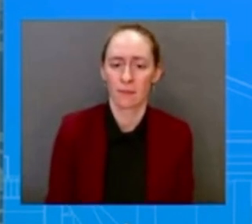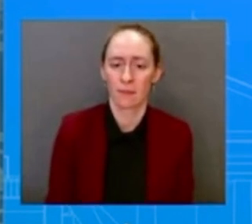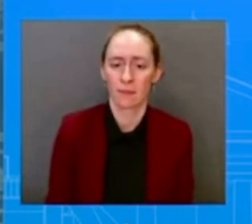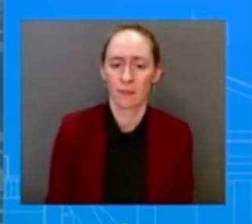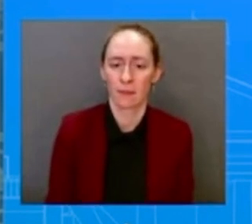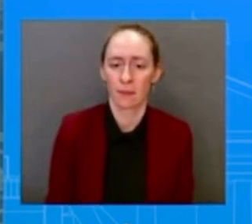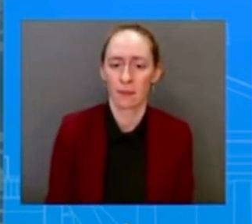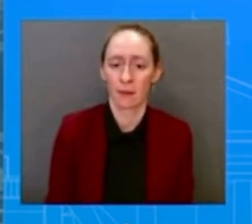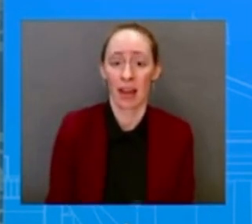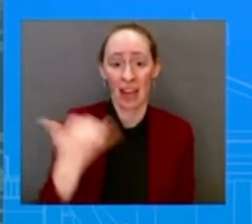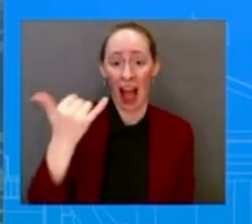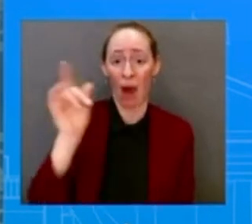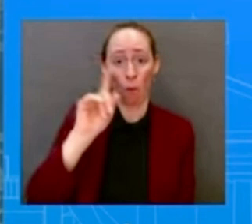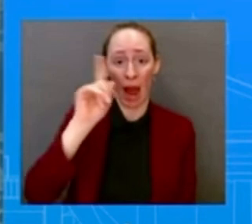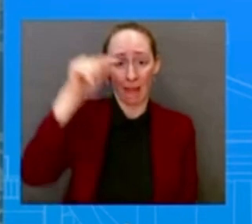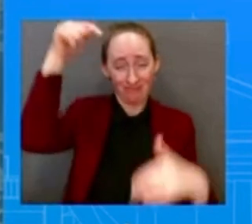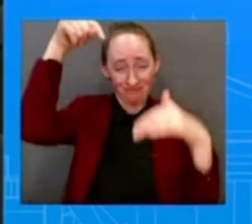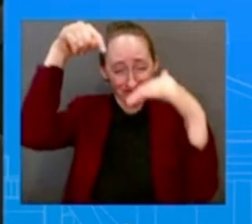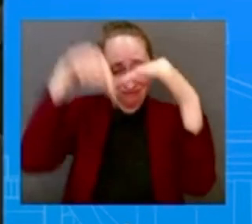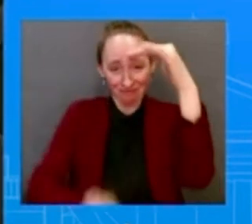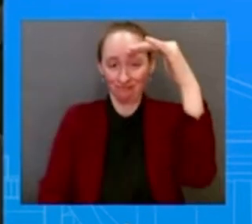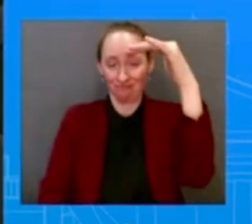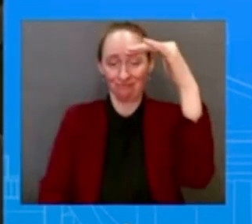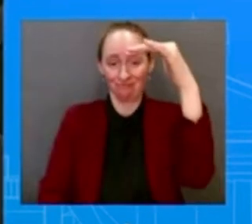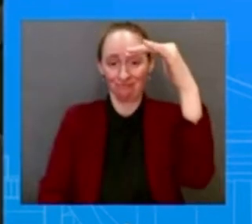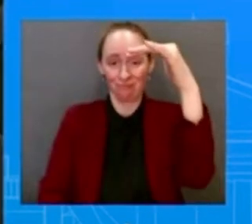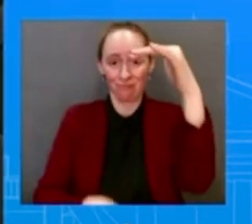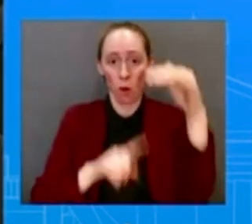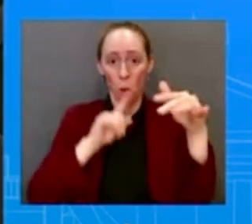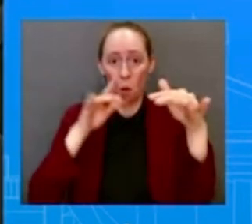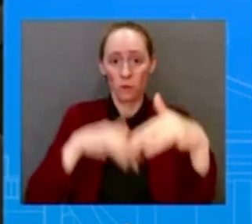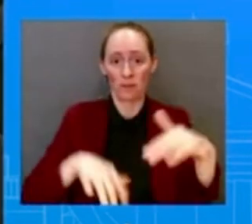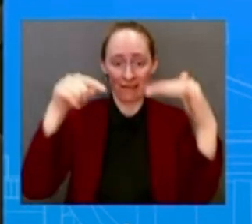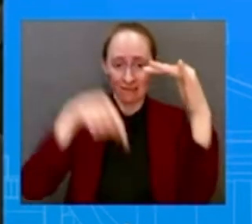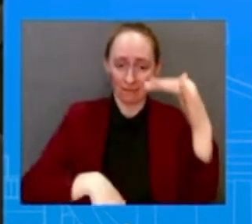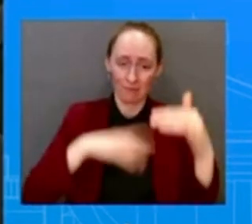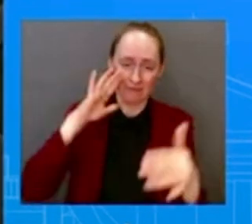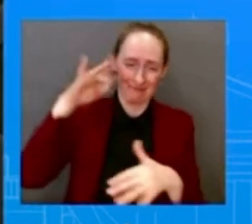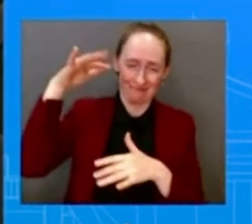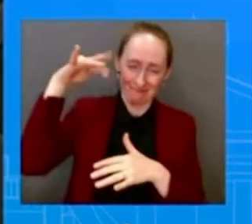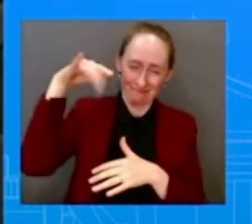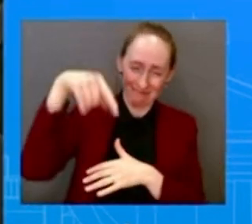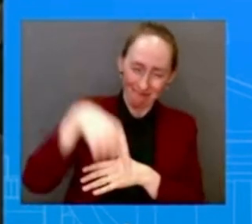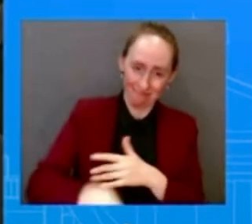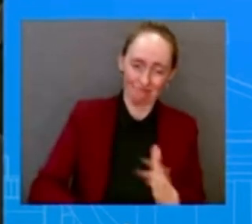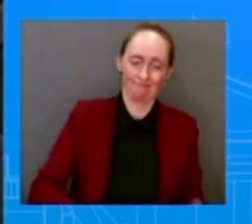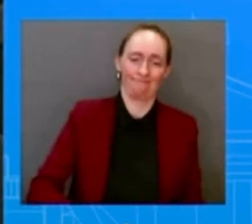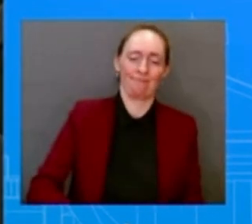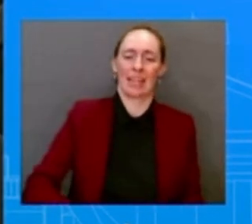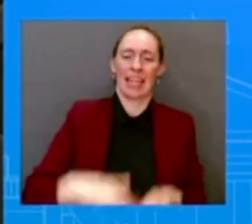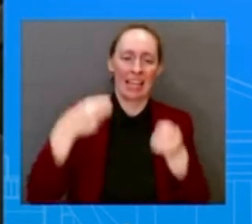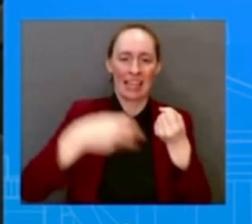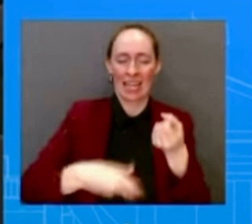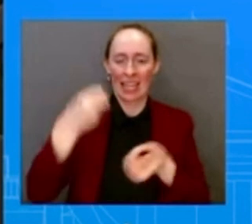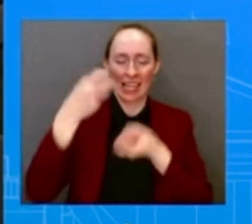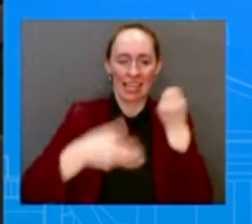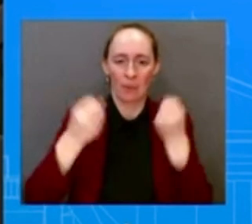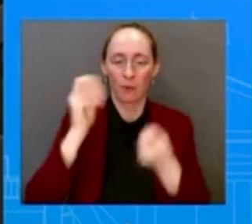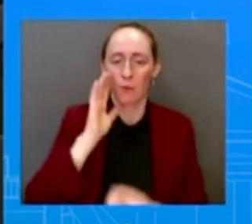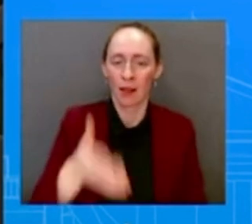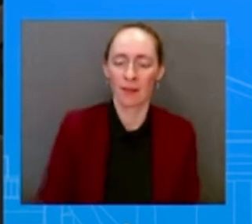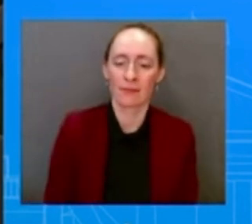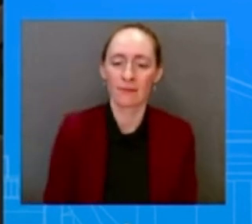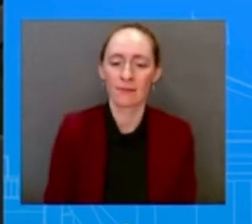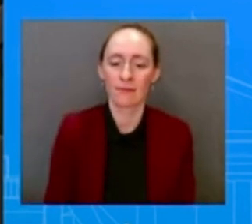this capability. Second question. Iran is building a drone factory in Russia, and